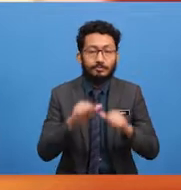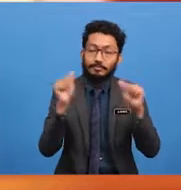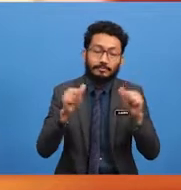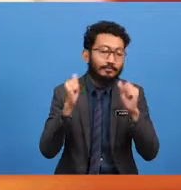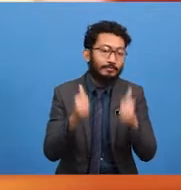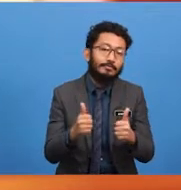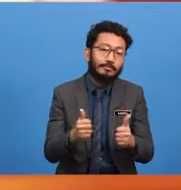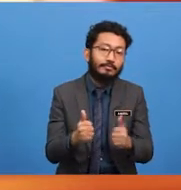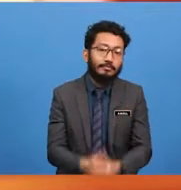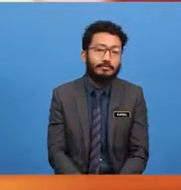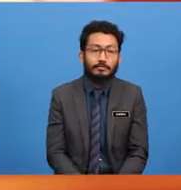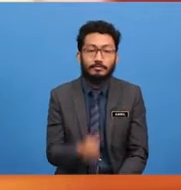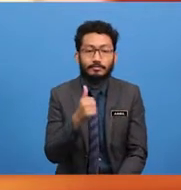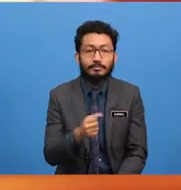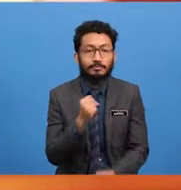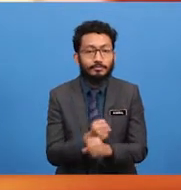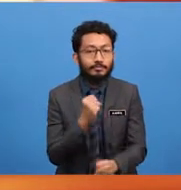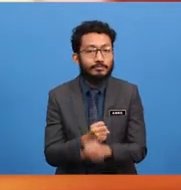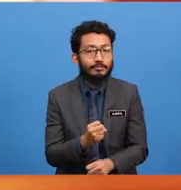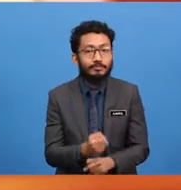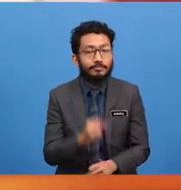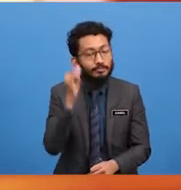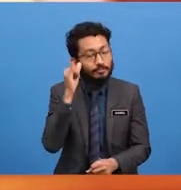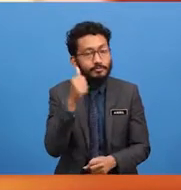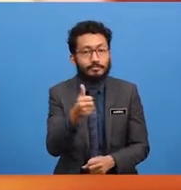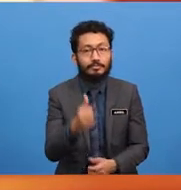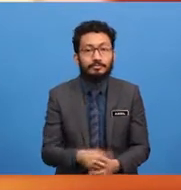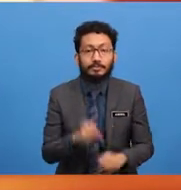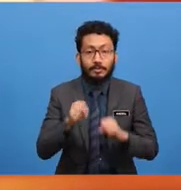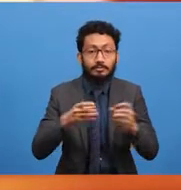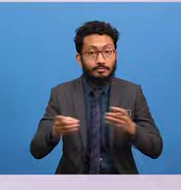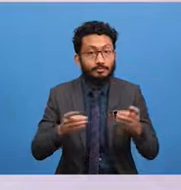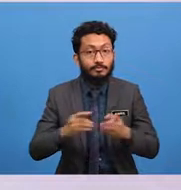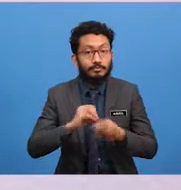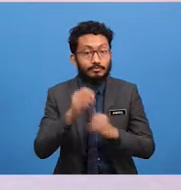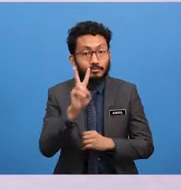Amazing! Good job, Yolo. Can you describe number two?